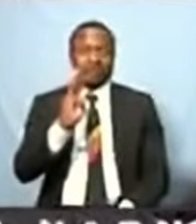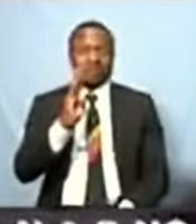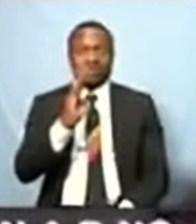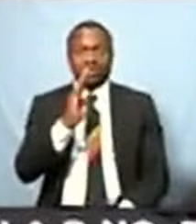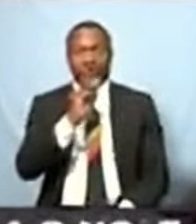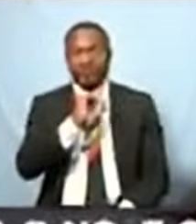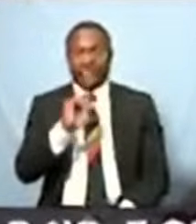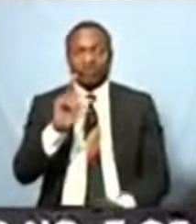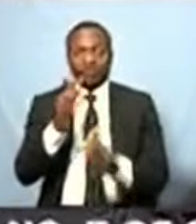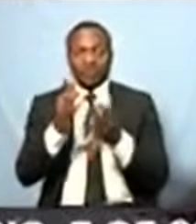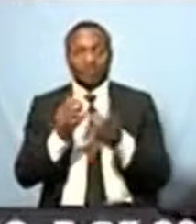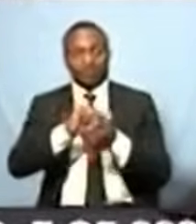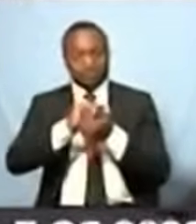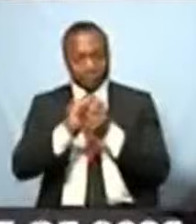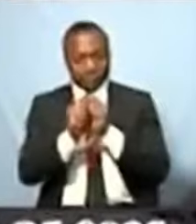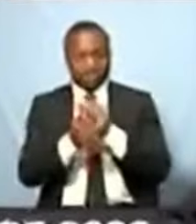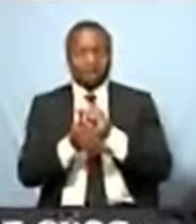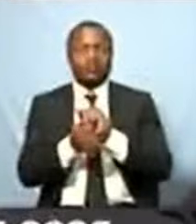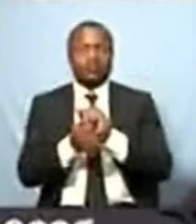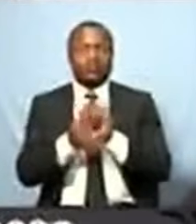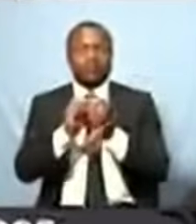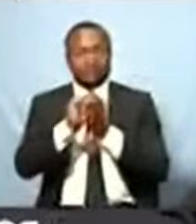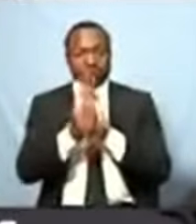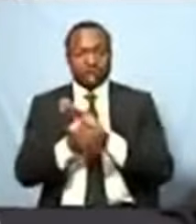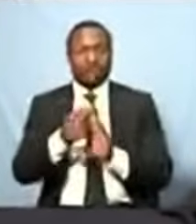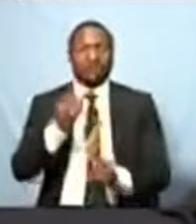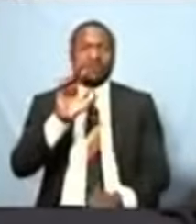seeks to amend Article